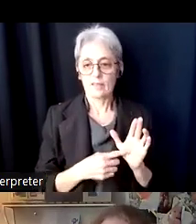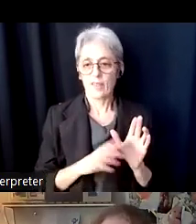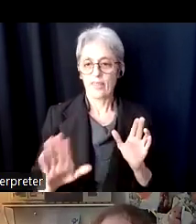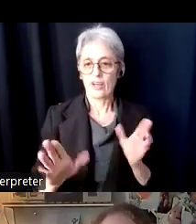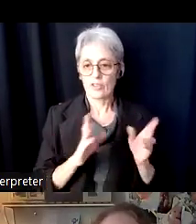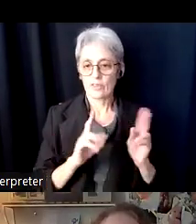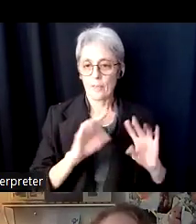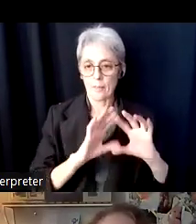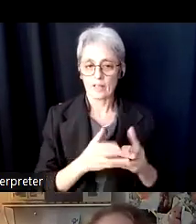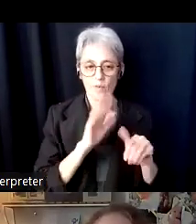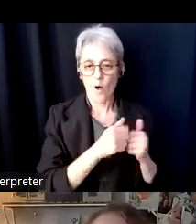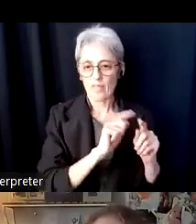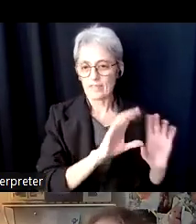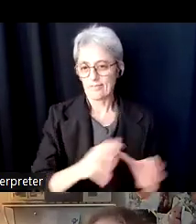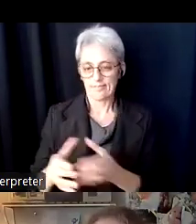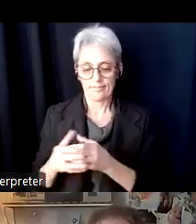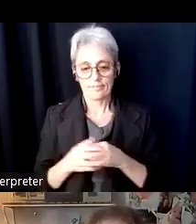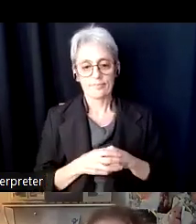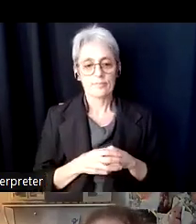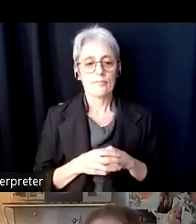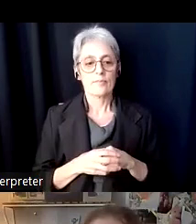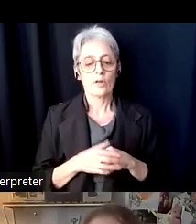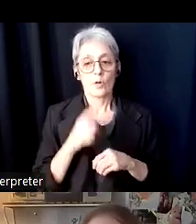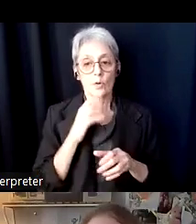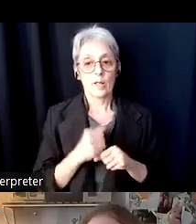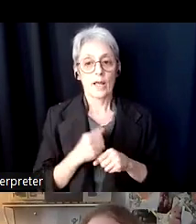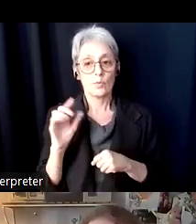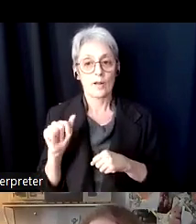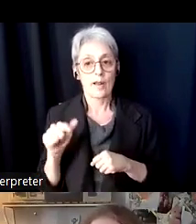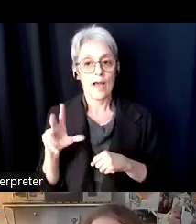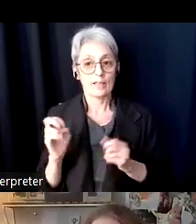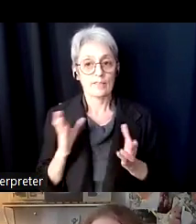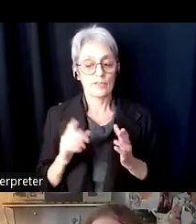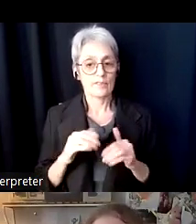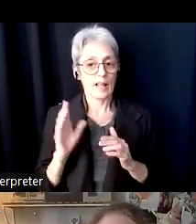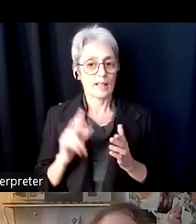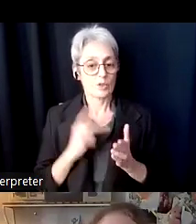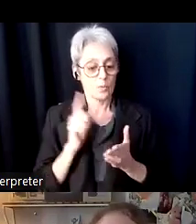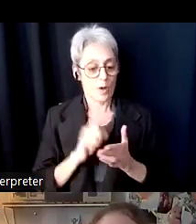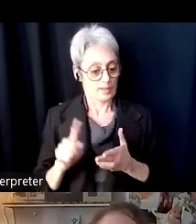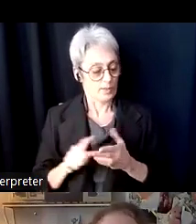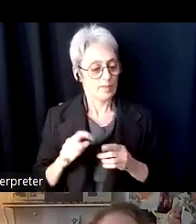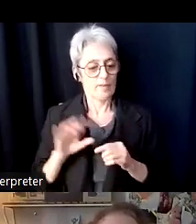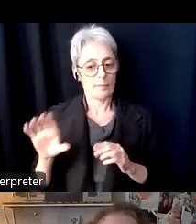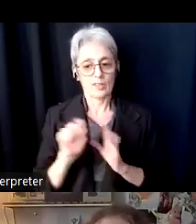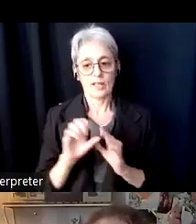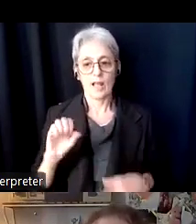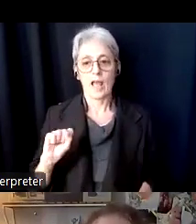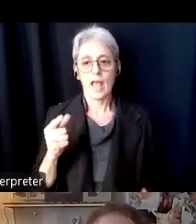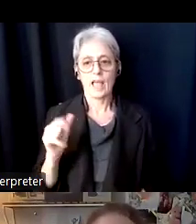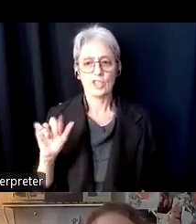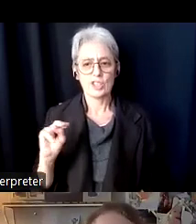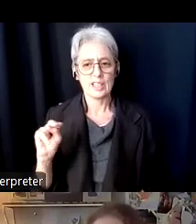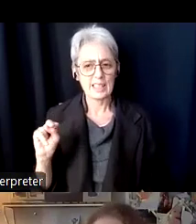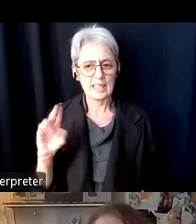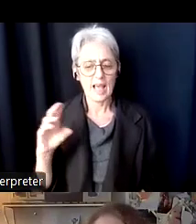survey, this is anyone who receives one active service at least twice a week from their state aging and disability service system. So